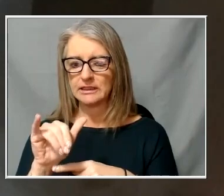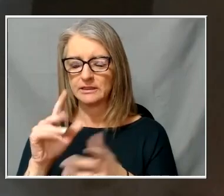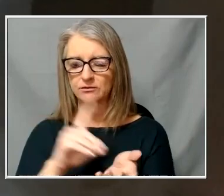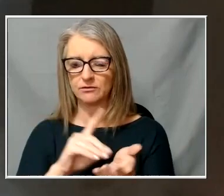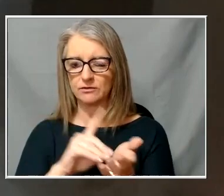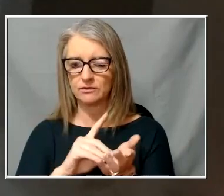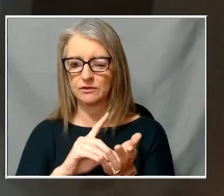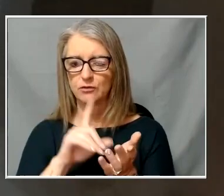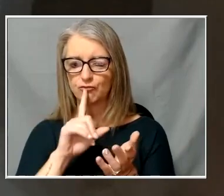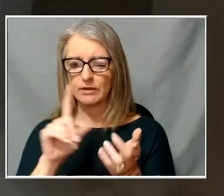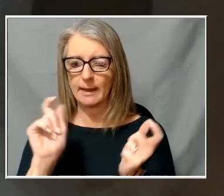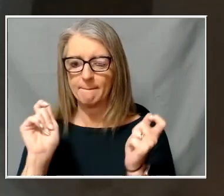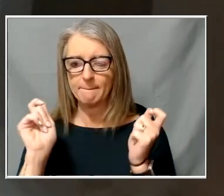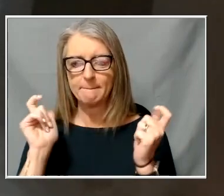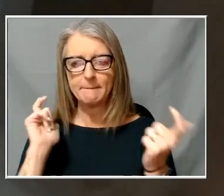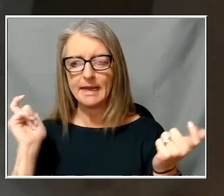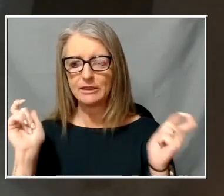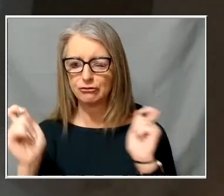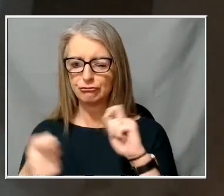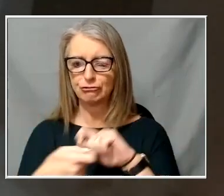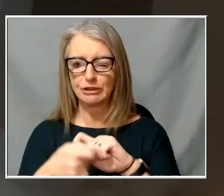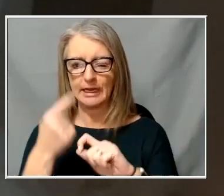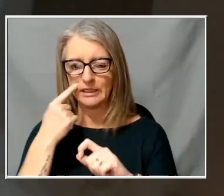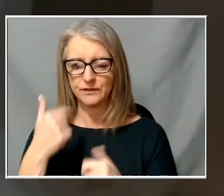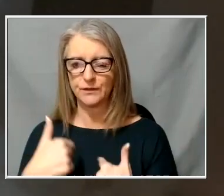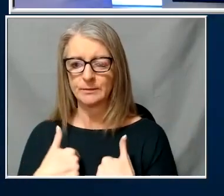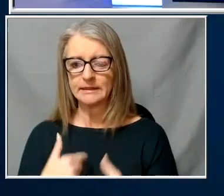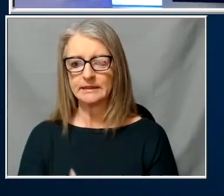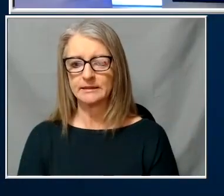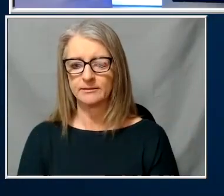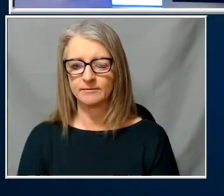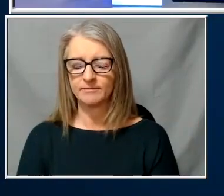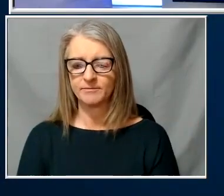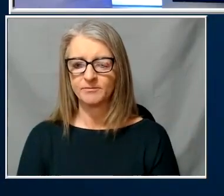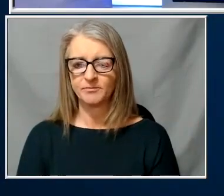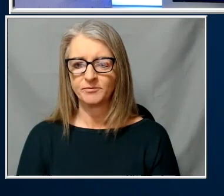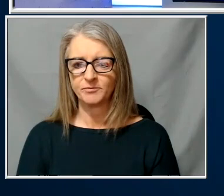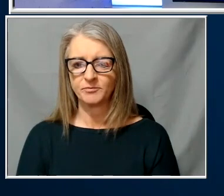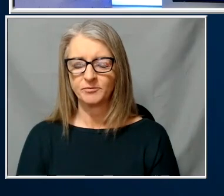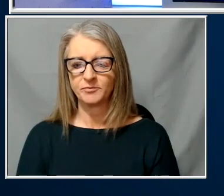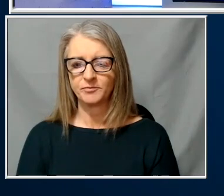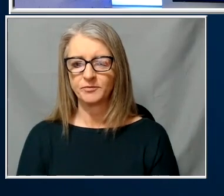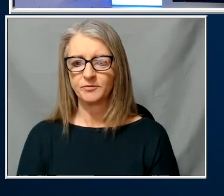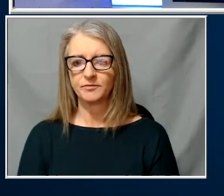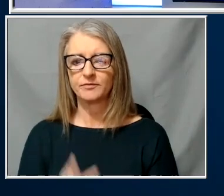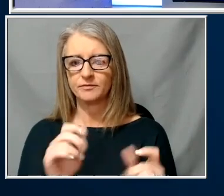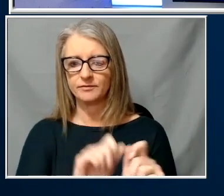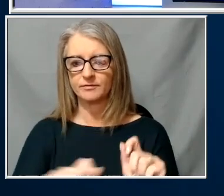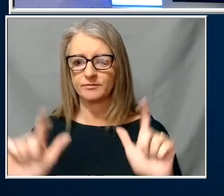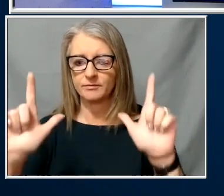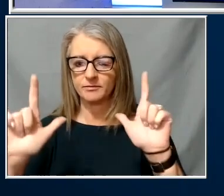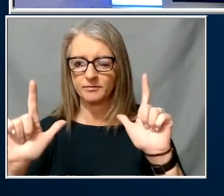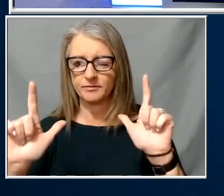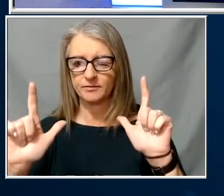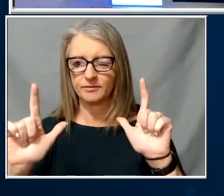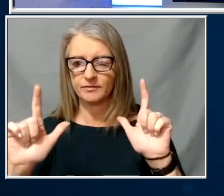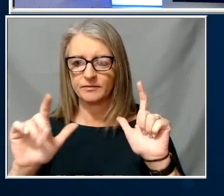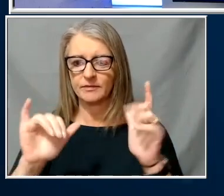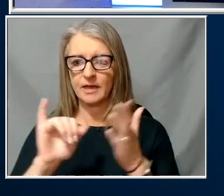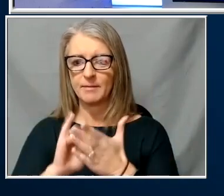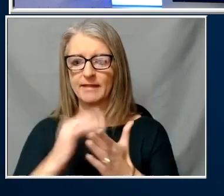major turning point for me. I want to put some information up on the screen about the Cray